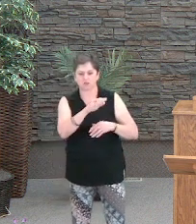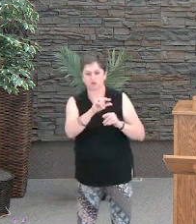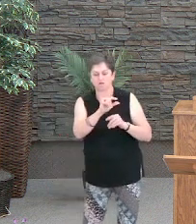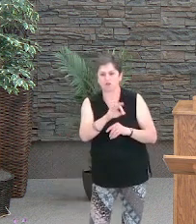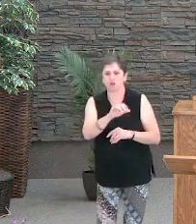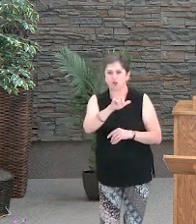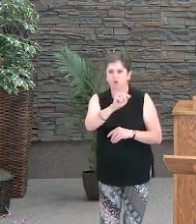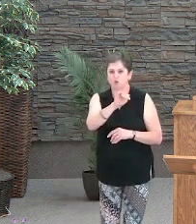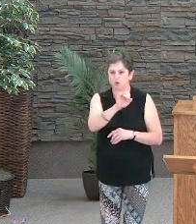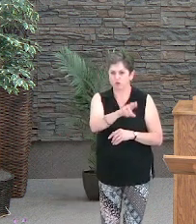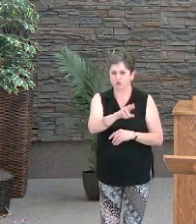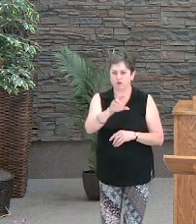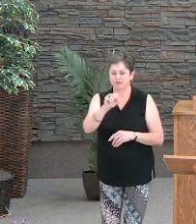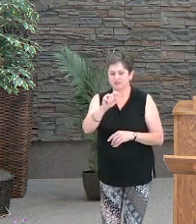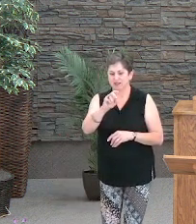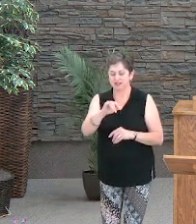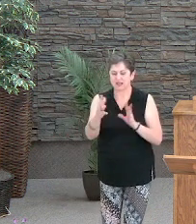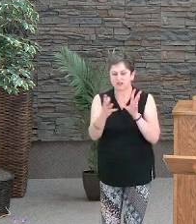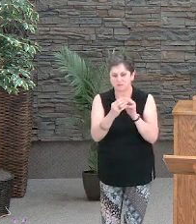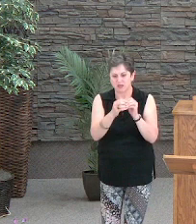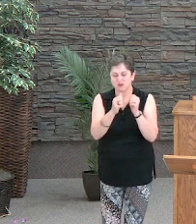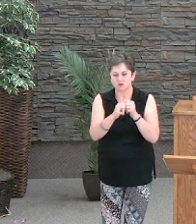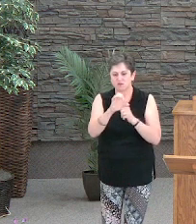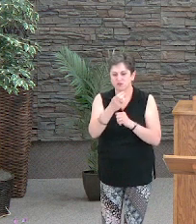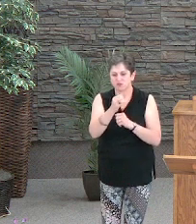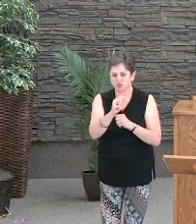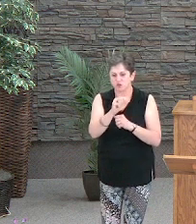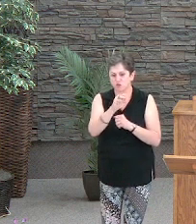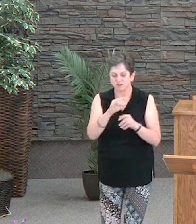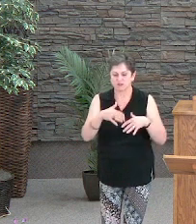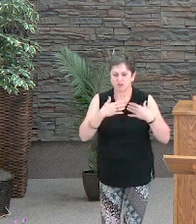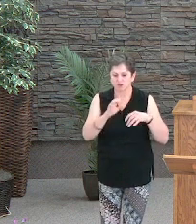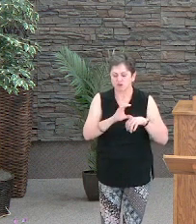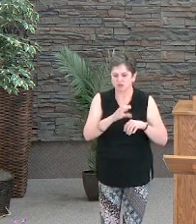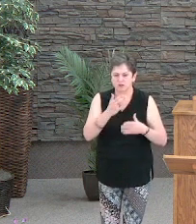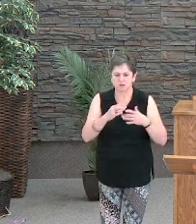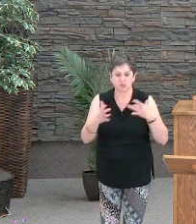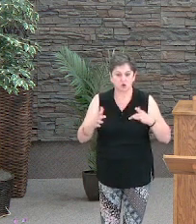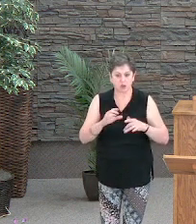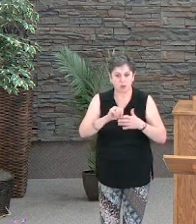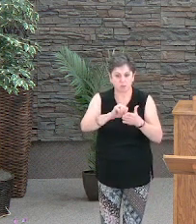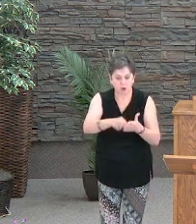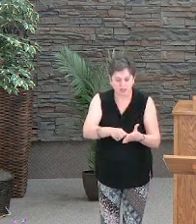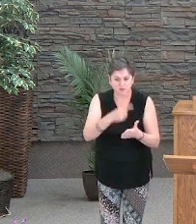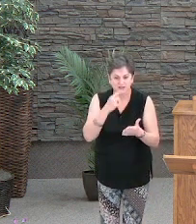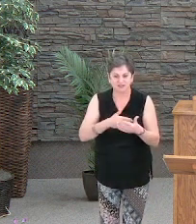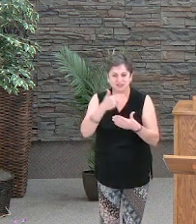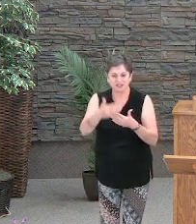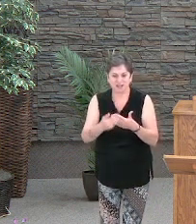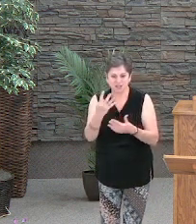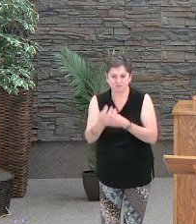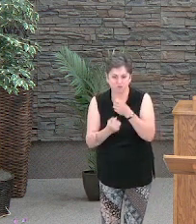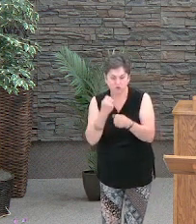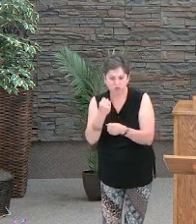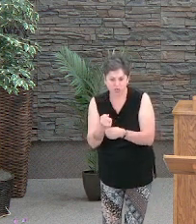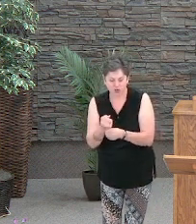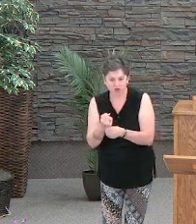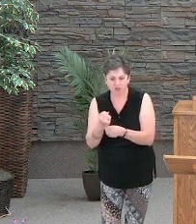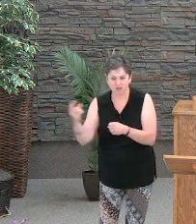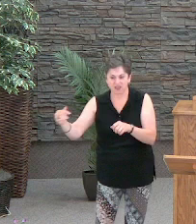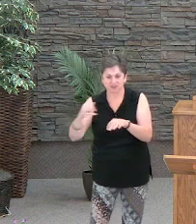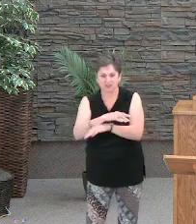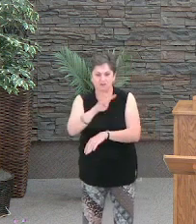and Sam Herring fly up, and they meet with the Chitwoods and the young church. And they must have been so impressed, because over the next 4 years, they'll